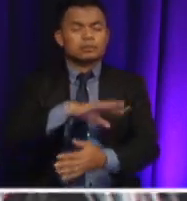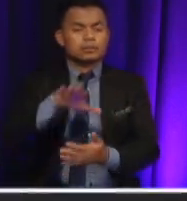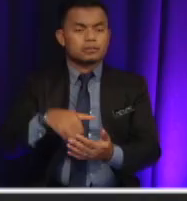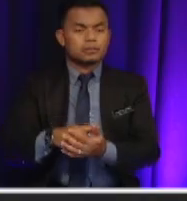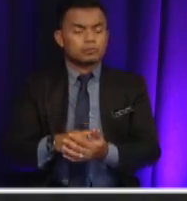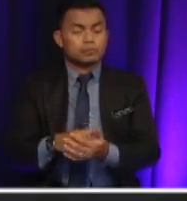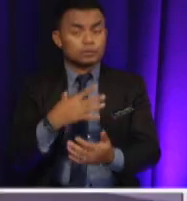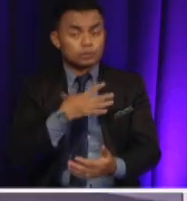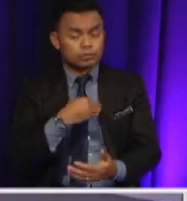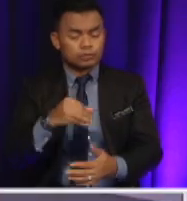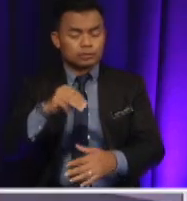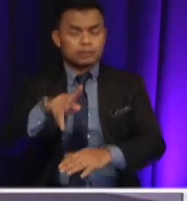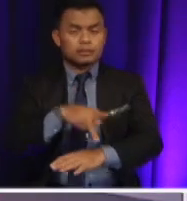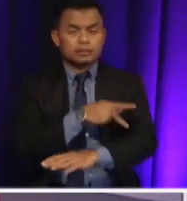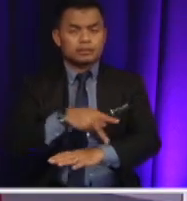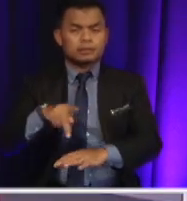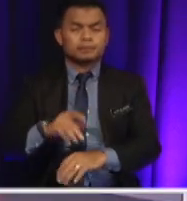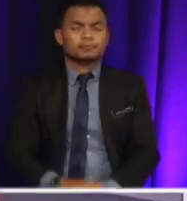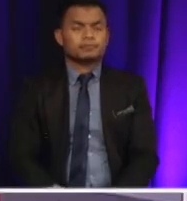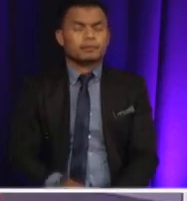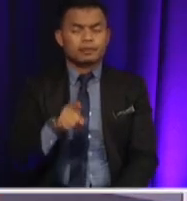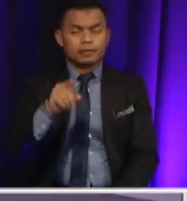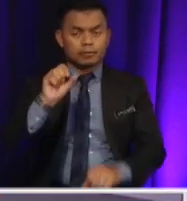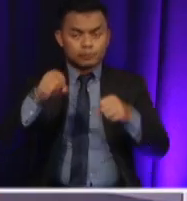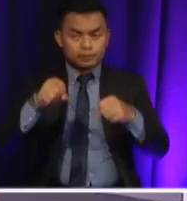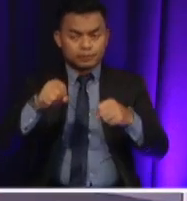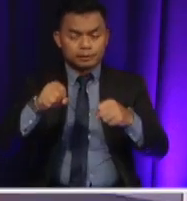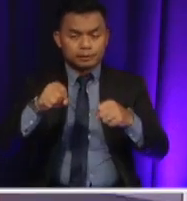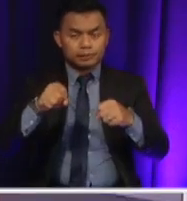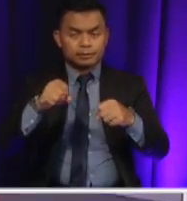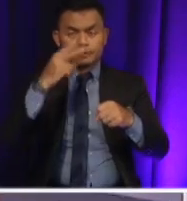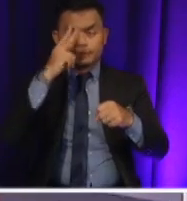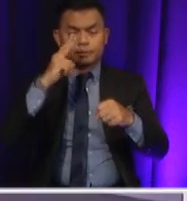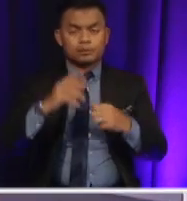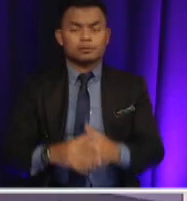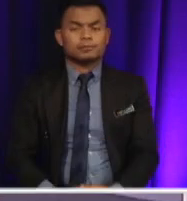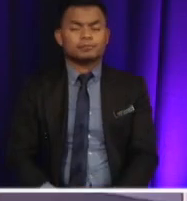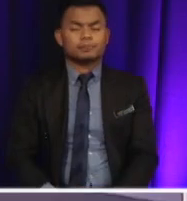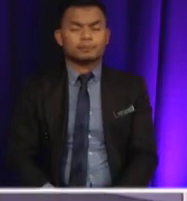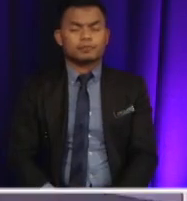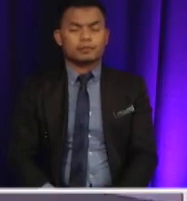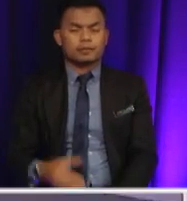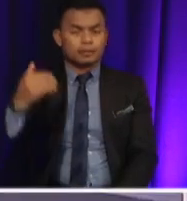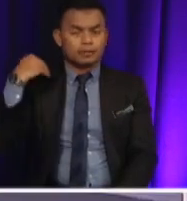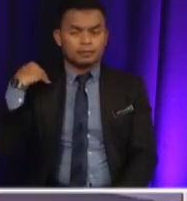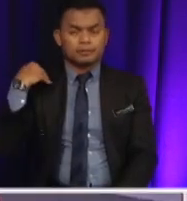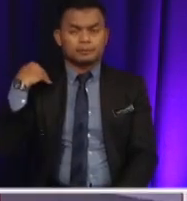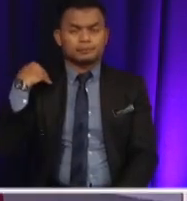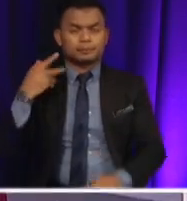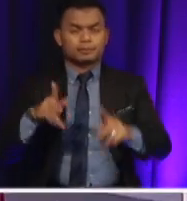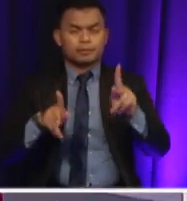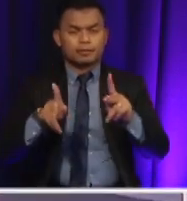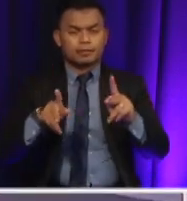to songs. You'll find that sometimes in a song there are grammar errors, okay? But